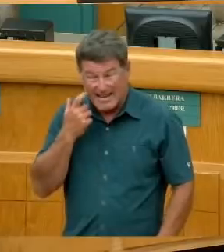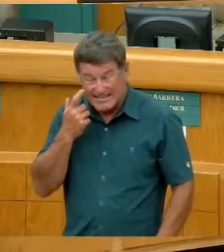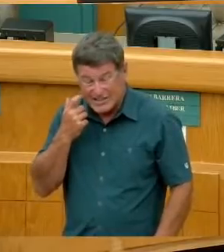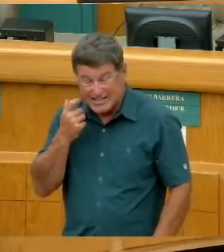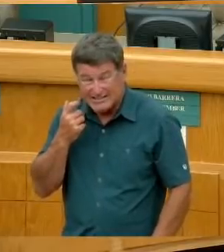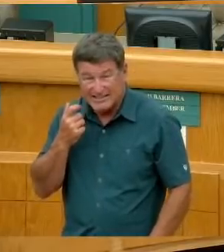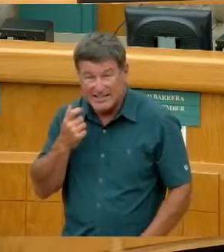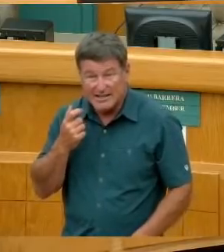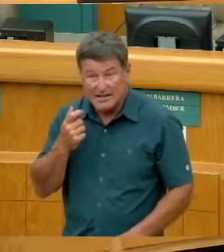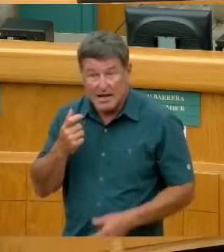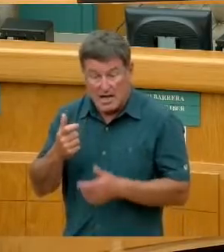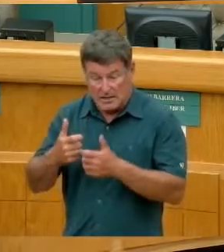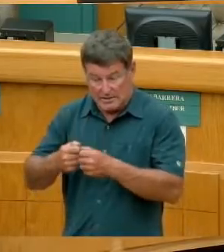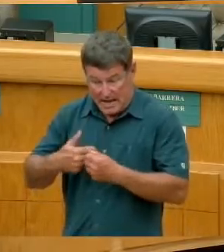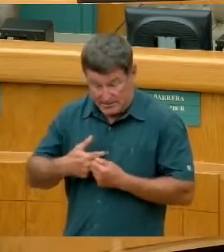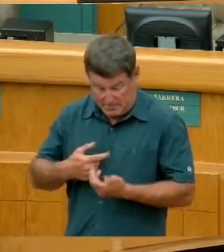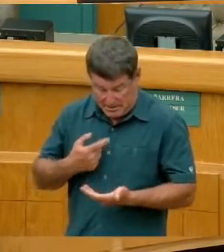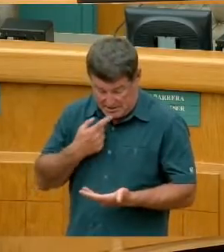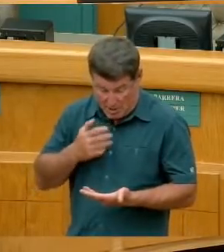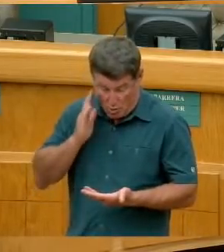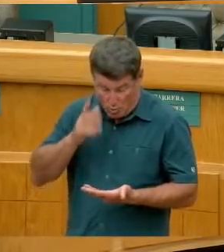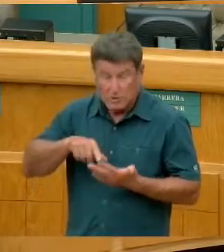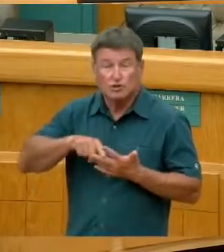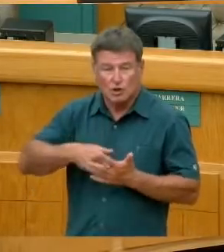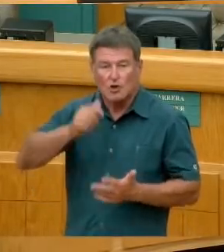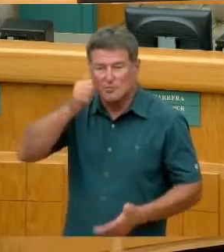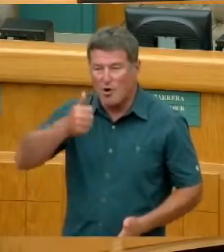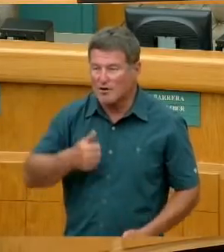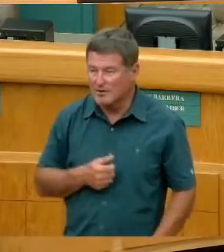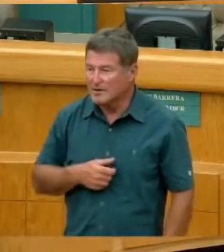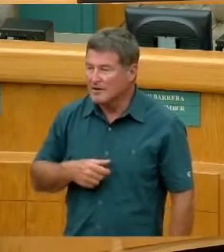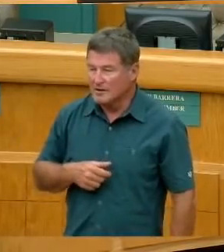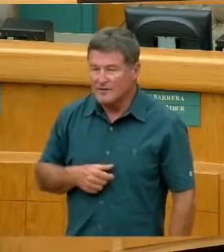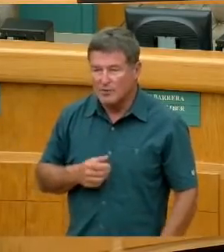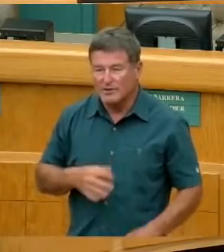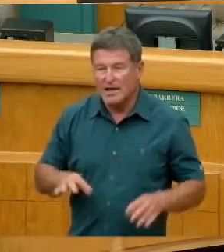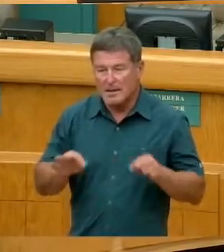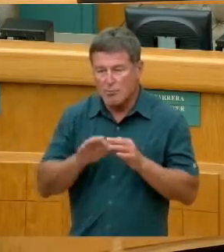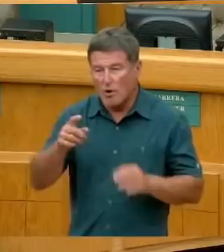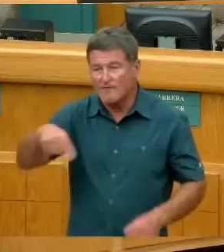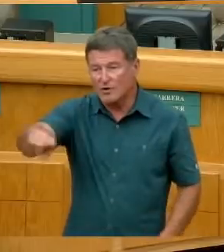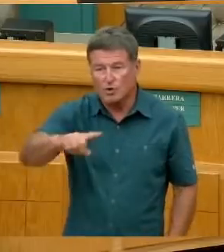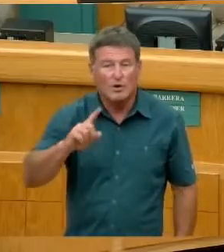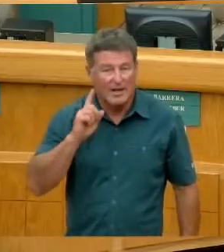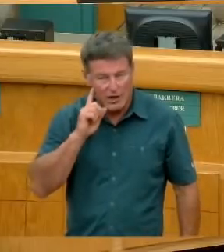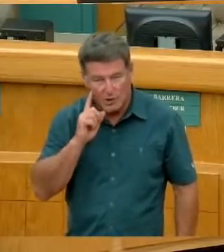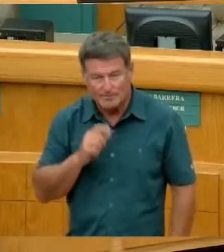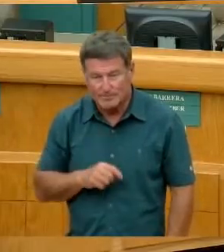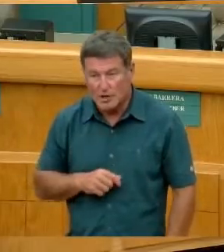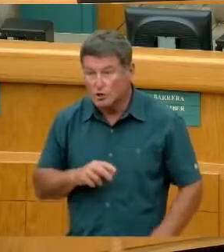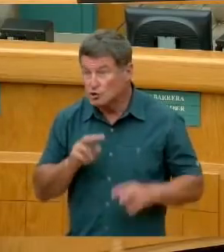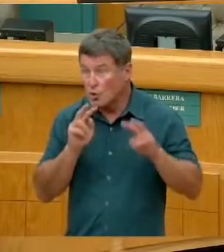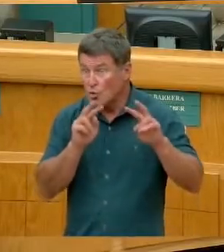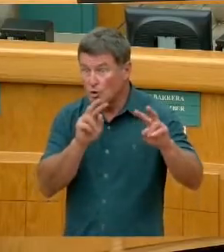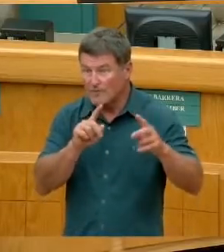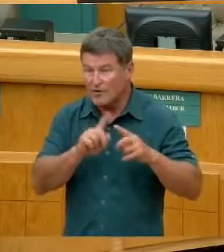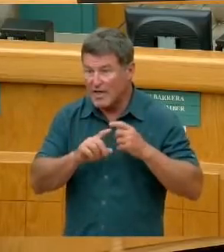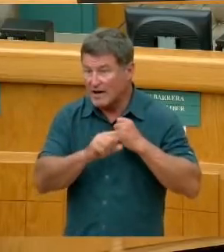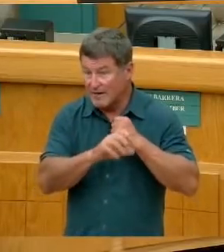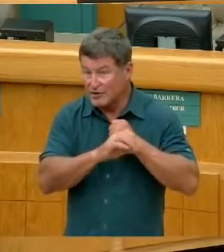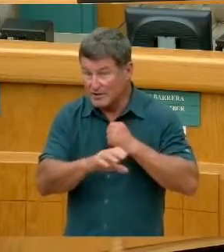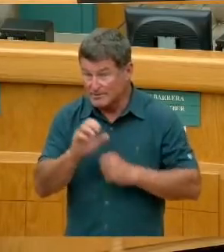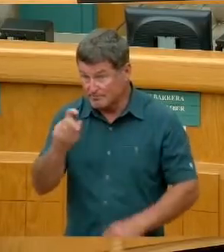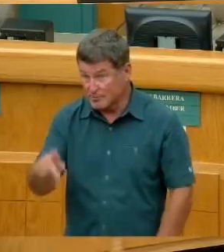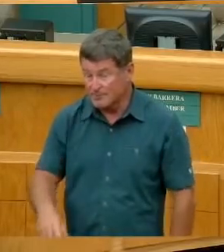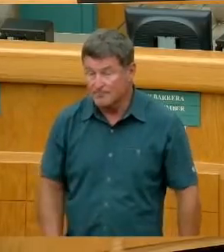working on it, but they just text me that it will launch tomorrow. I'm sorry, Courtney, but that was, I think, important for you guys to hear. We'll be